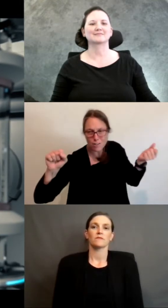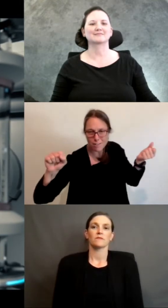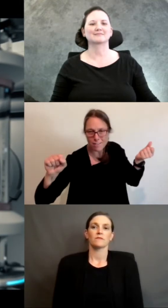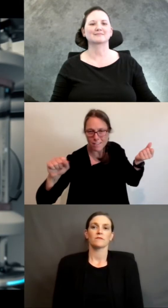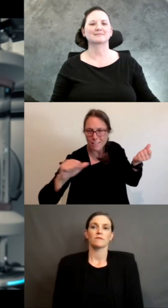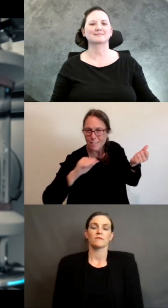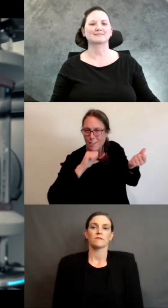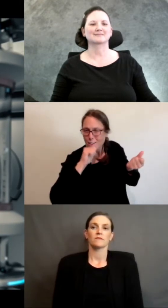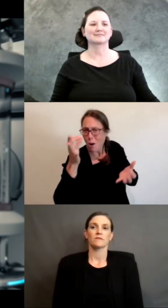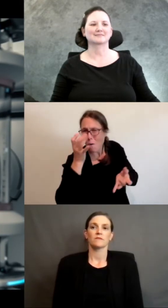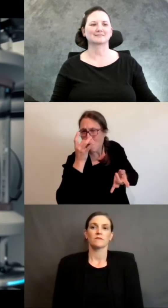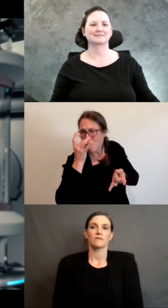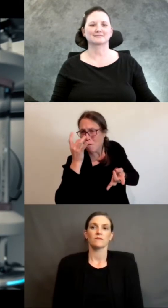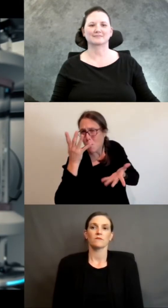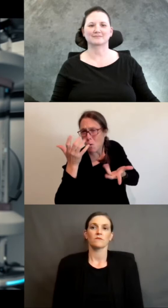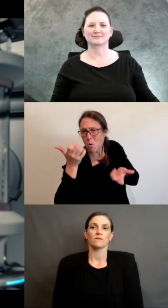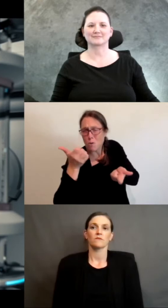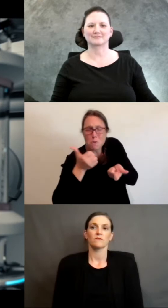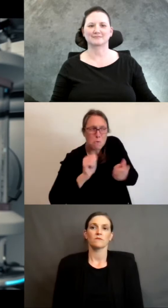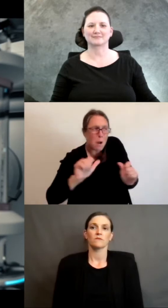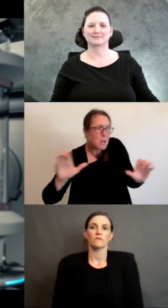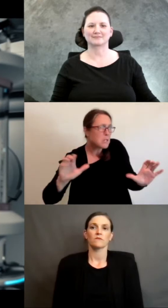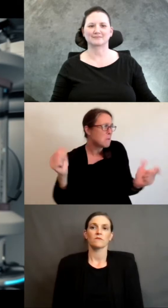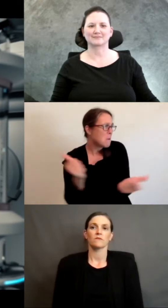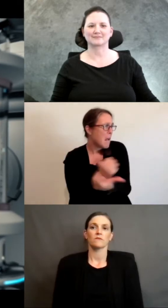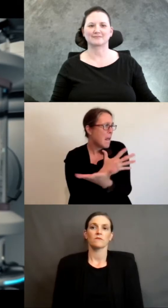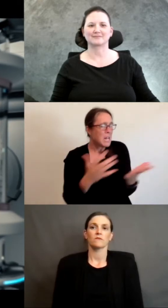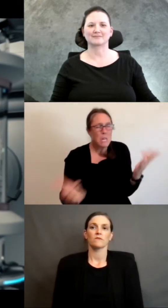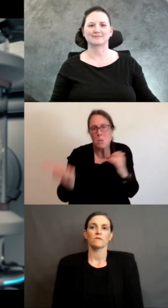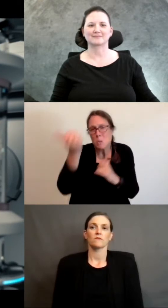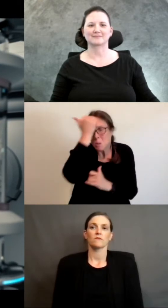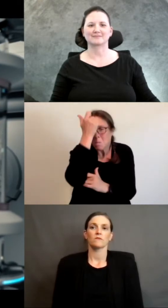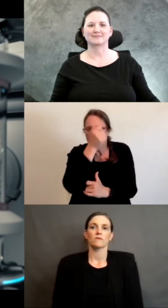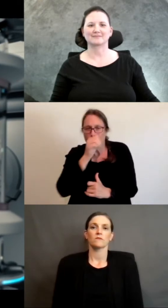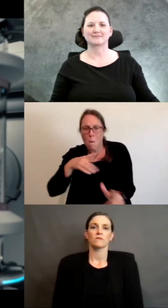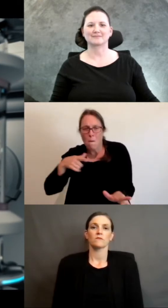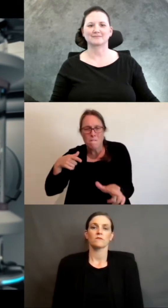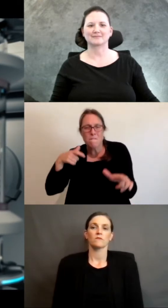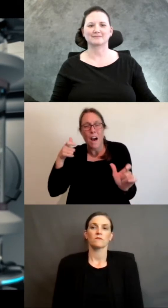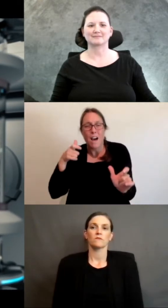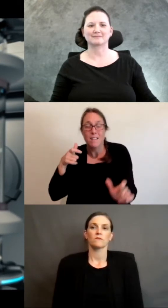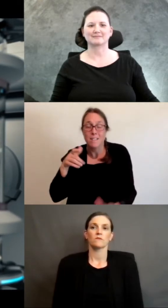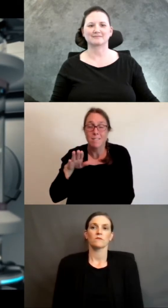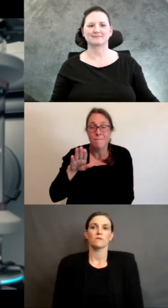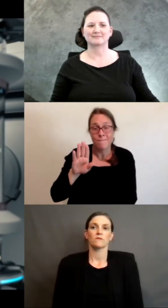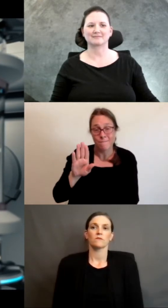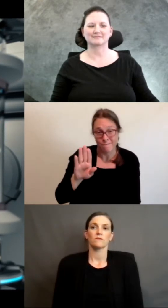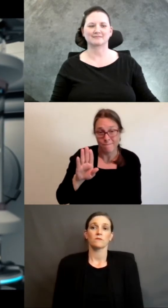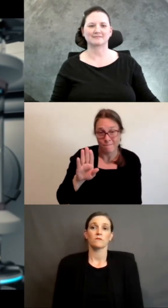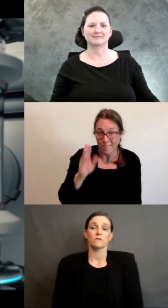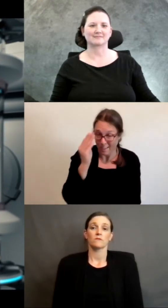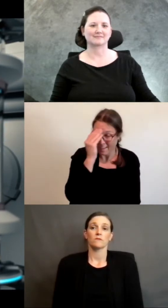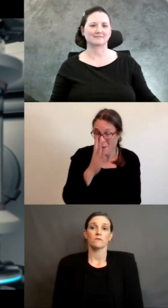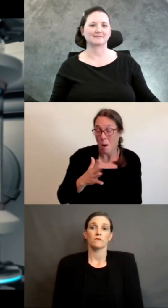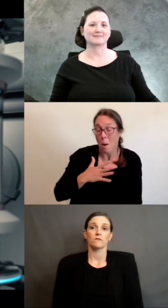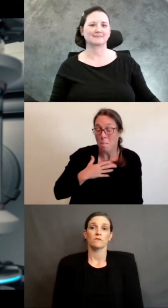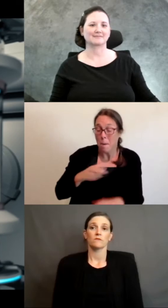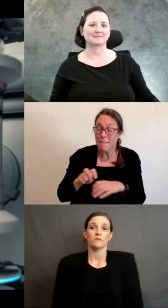foolish as to try anything quick or stupid. To put it very plainly, my friend here will squeeze